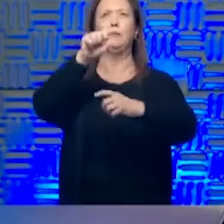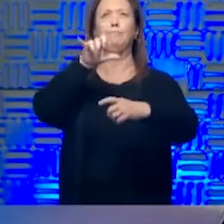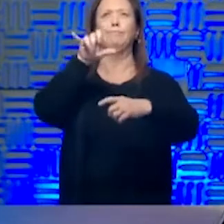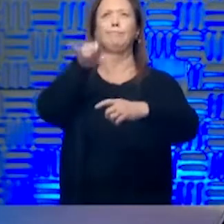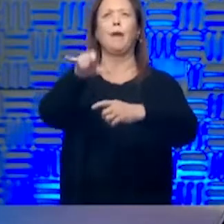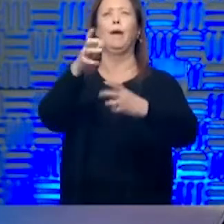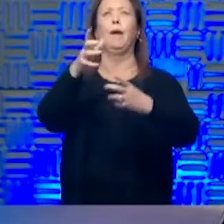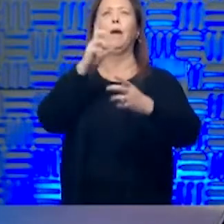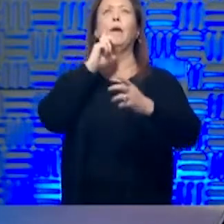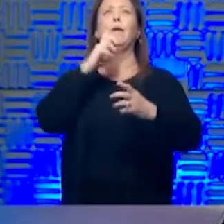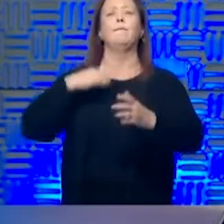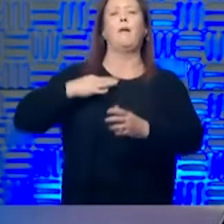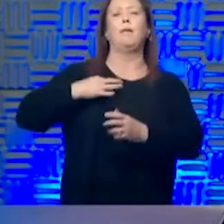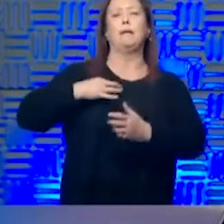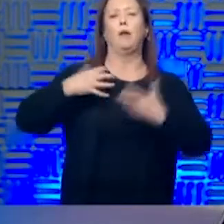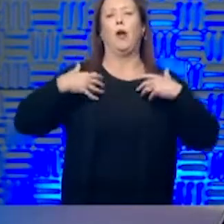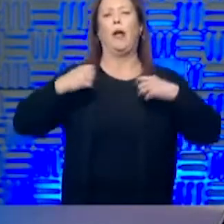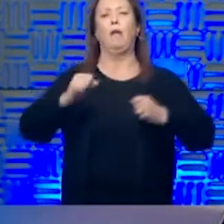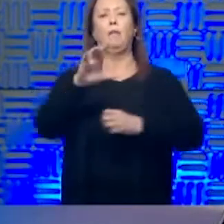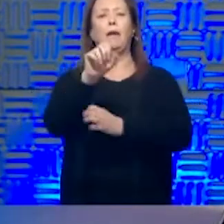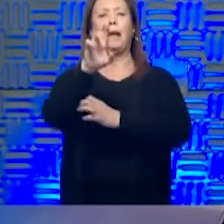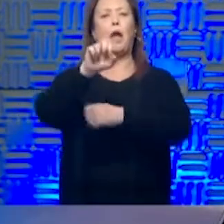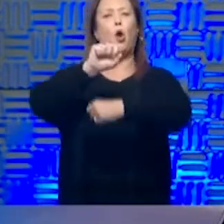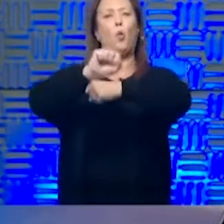Kansas Pandemic Volunteer Healthcare Workforce.